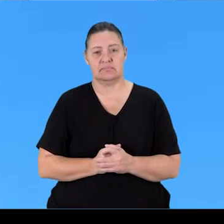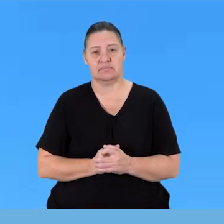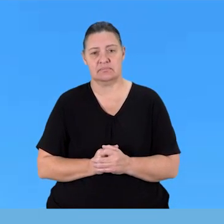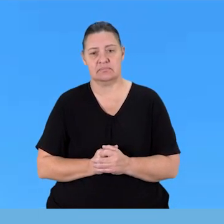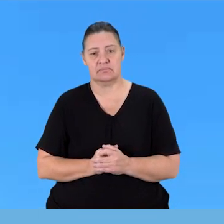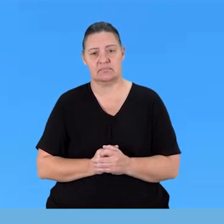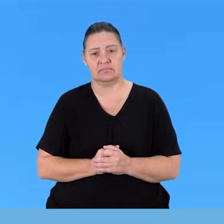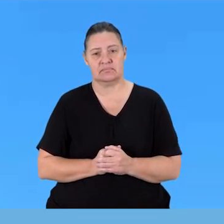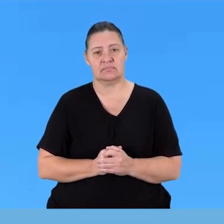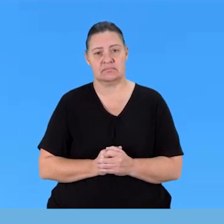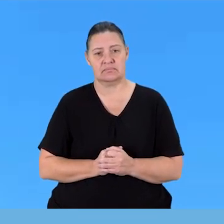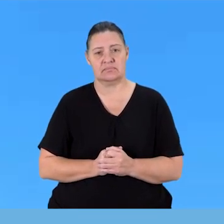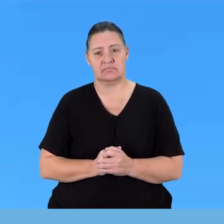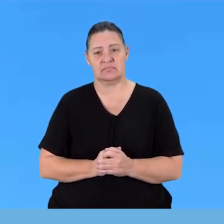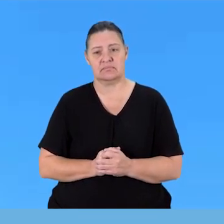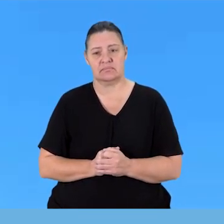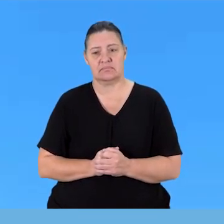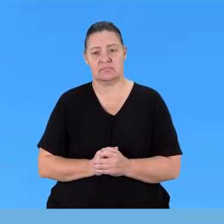a chemical equation.